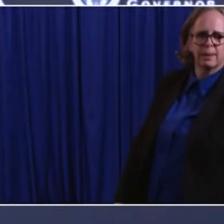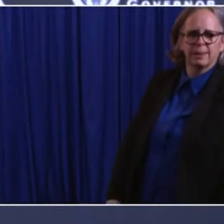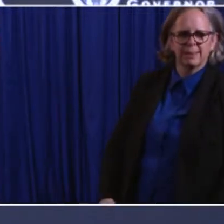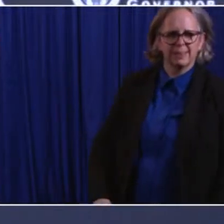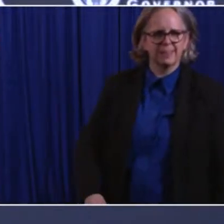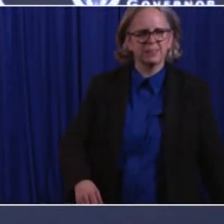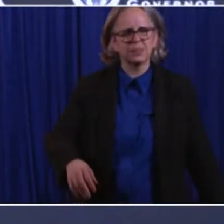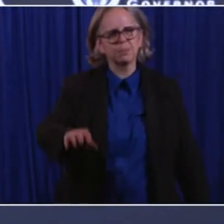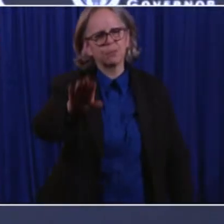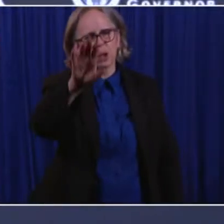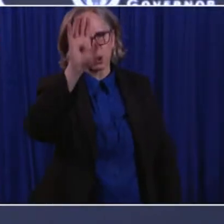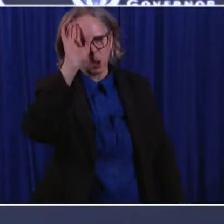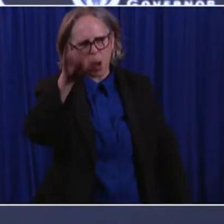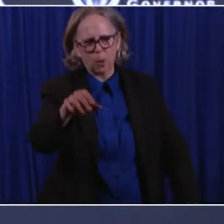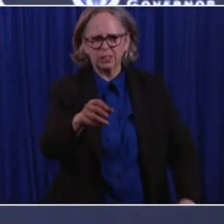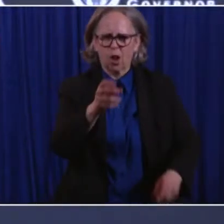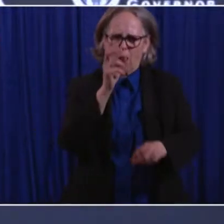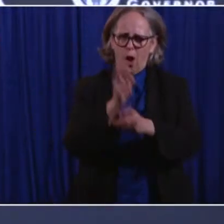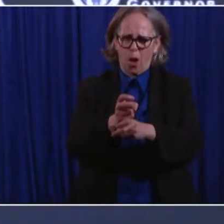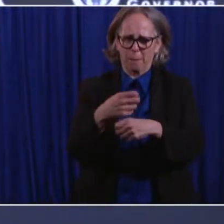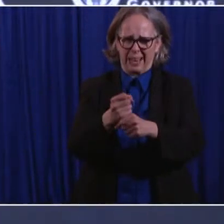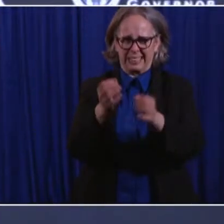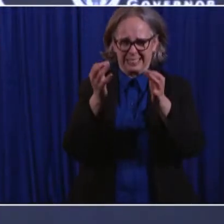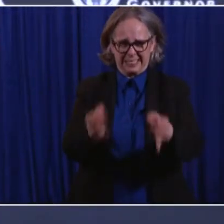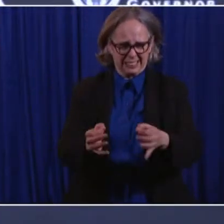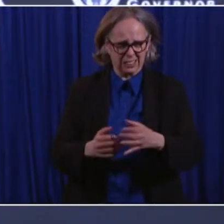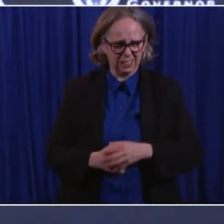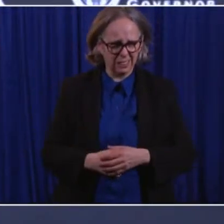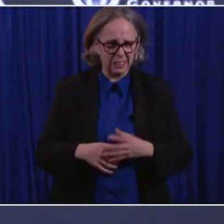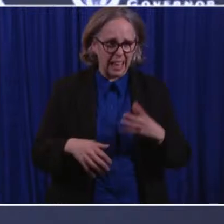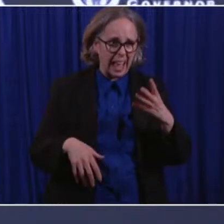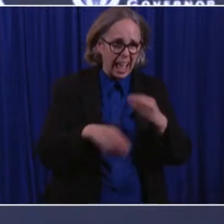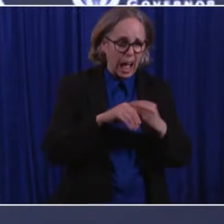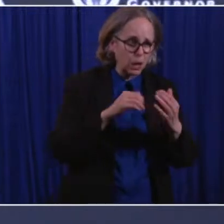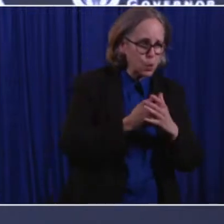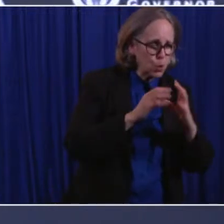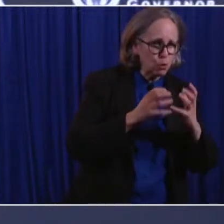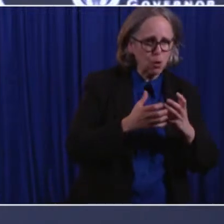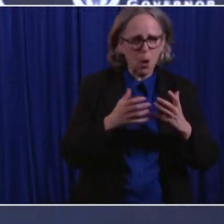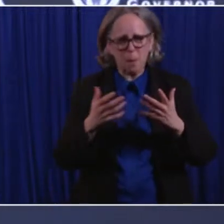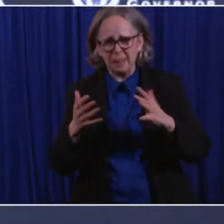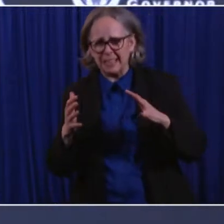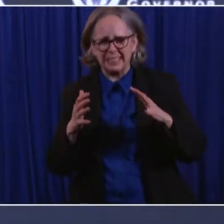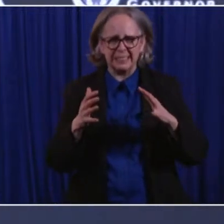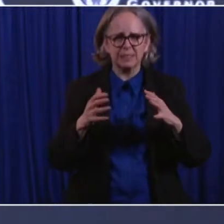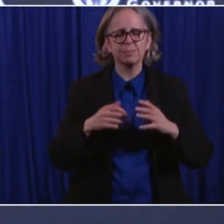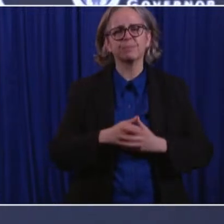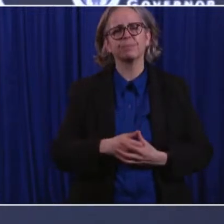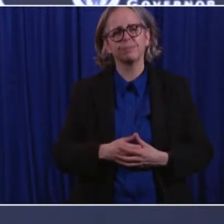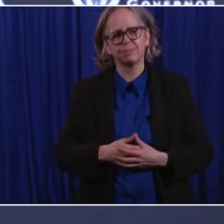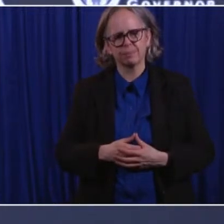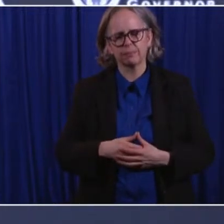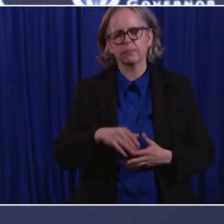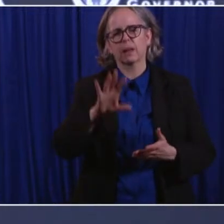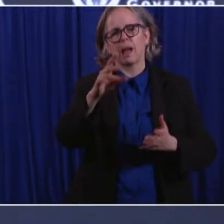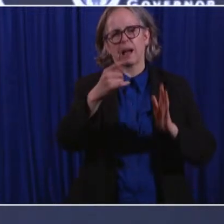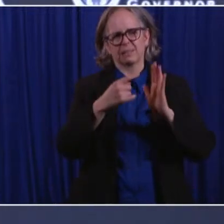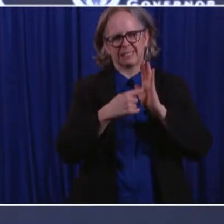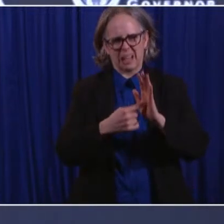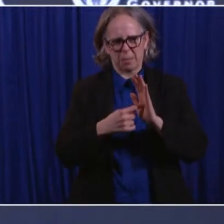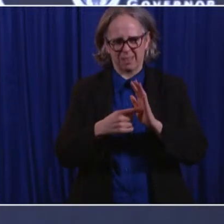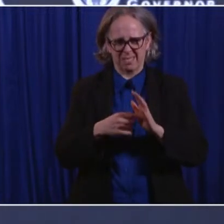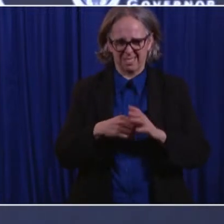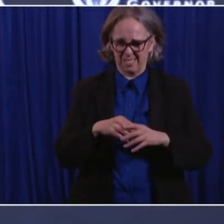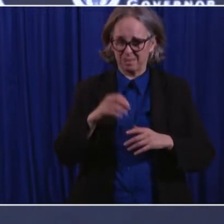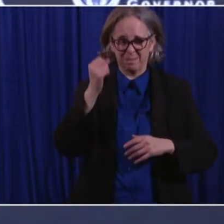were seeing people tell us, for example, Dayton and Columbus that morning on the phone, health department said, we have vacancies